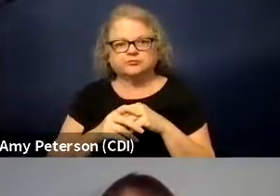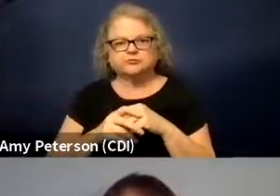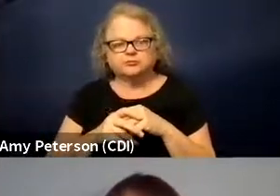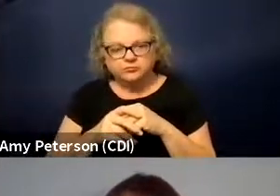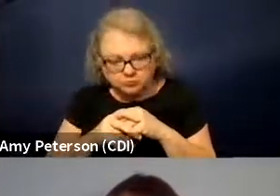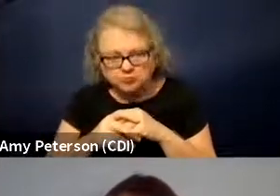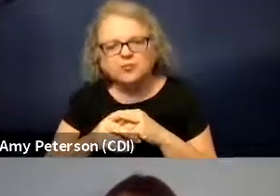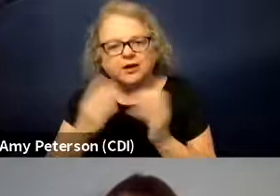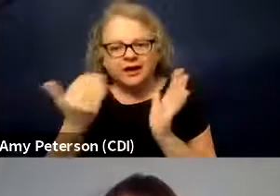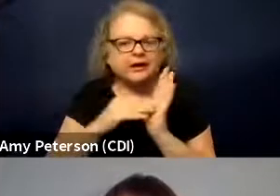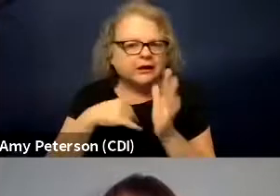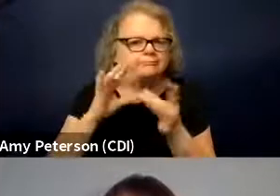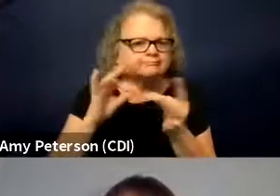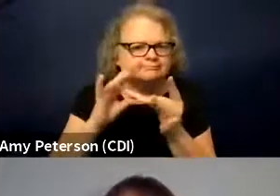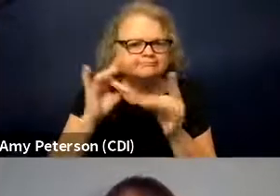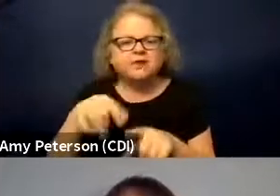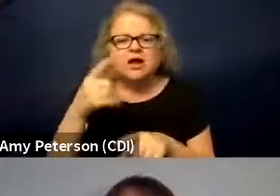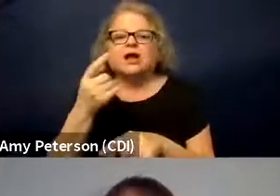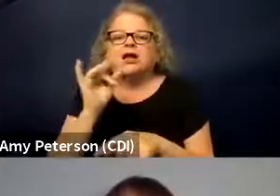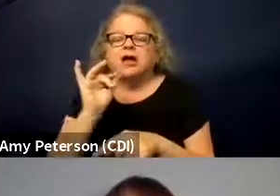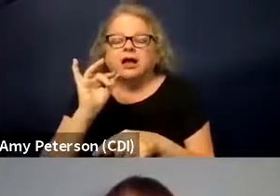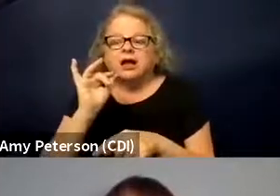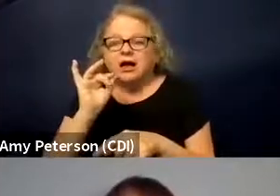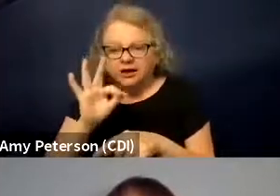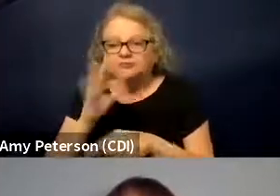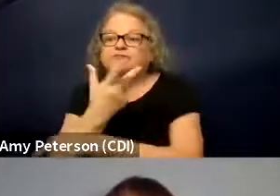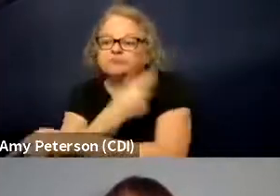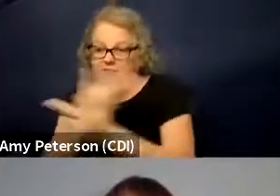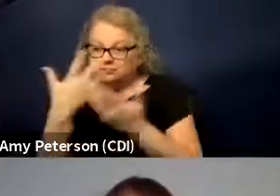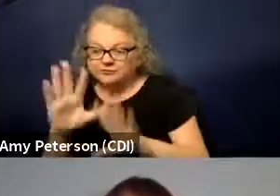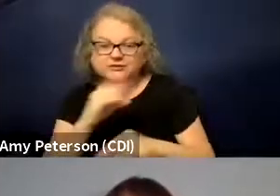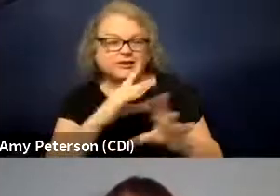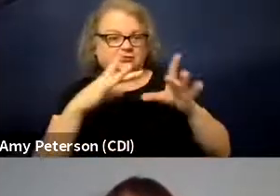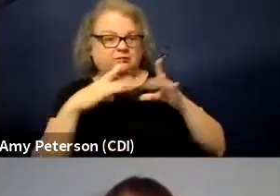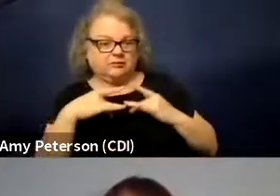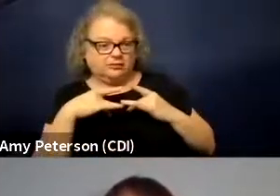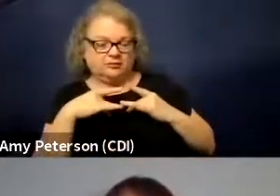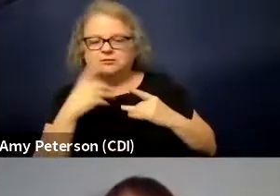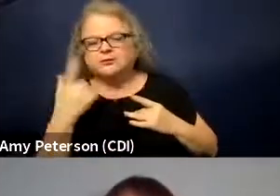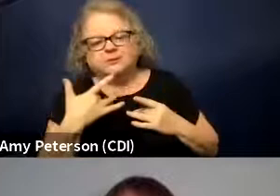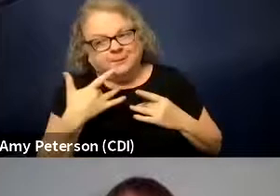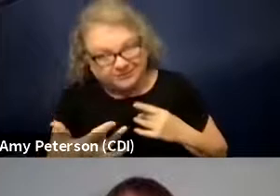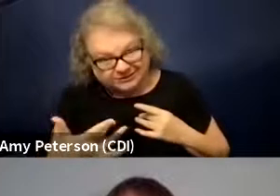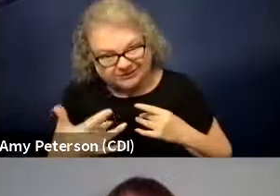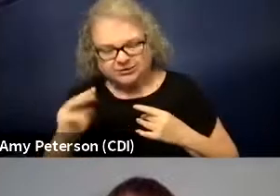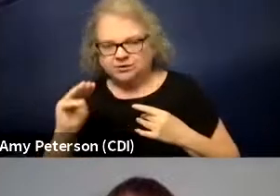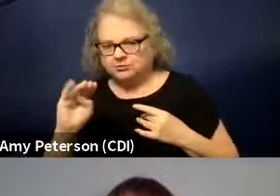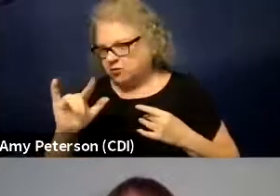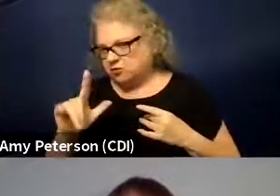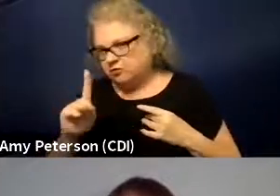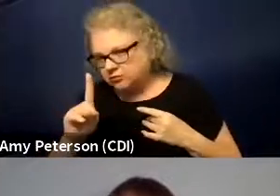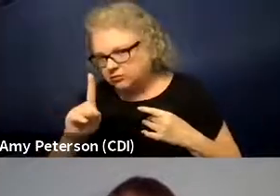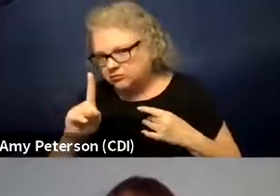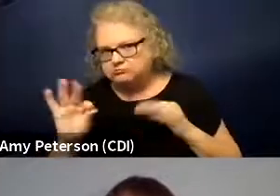Most of them do not progress. By far, the majority of people who have COVID-19